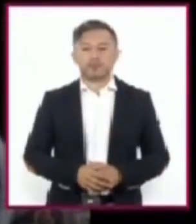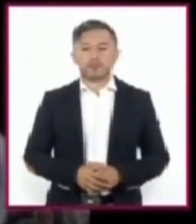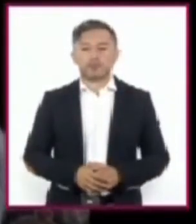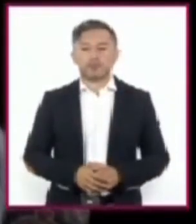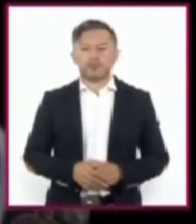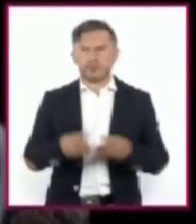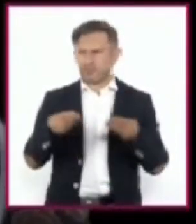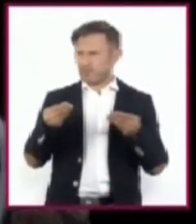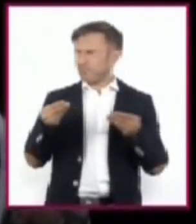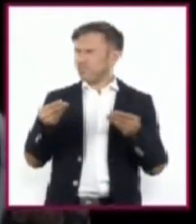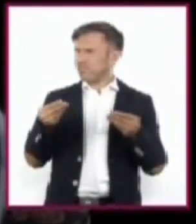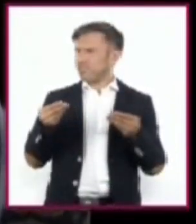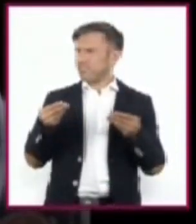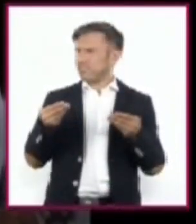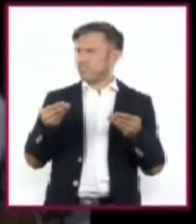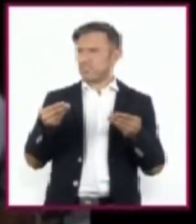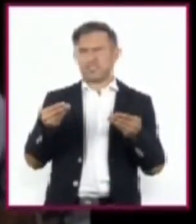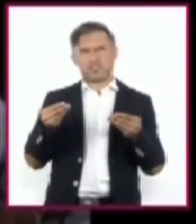Where?